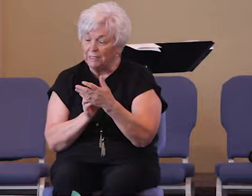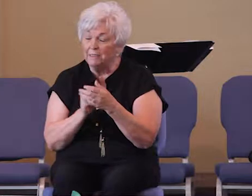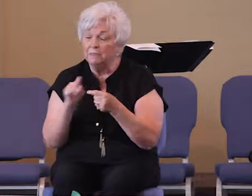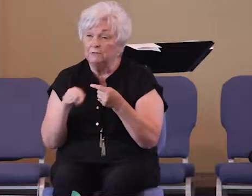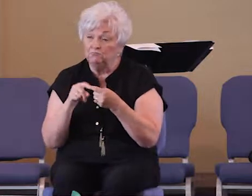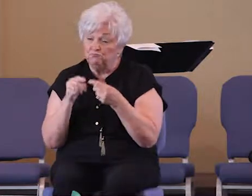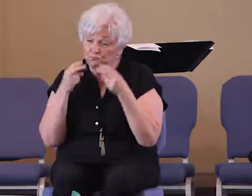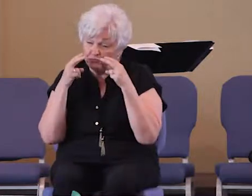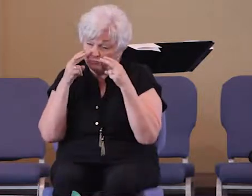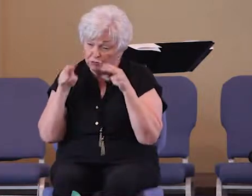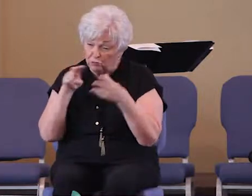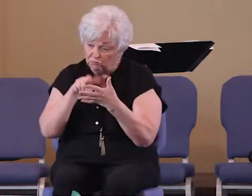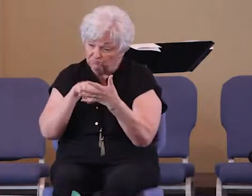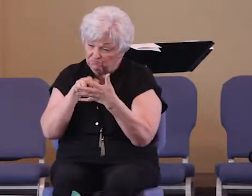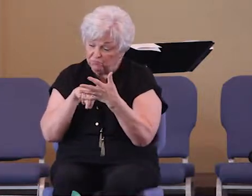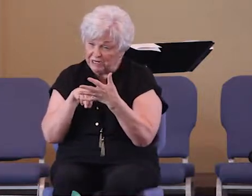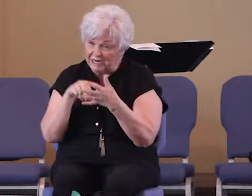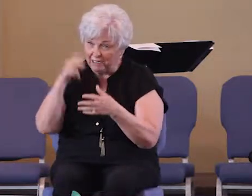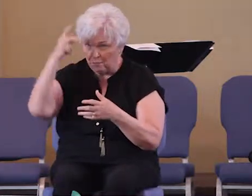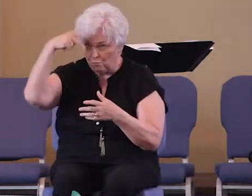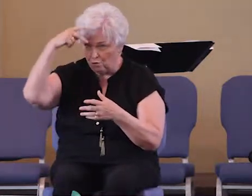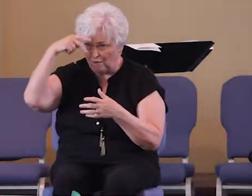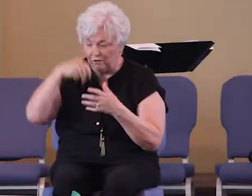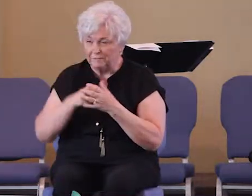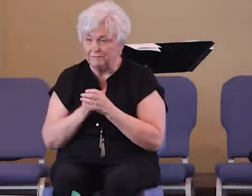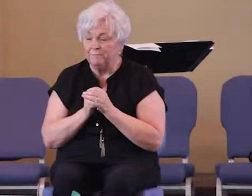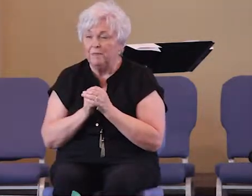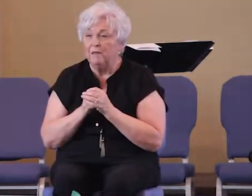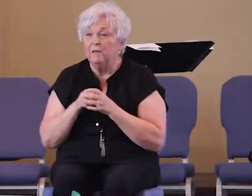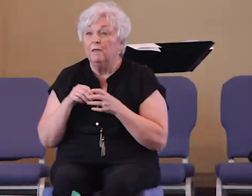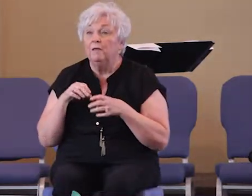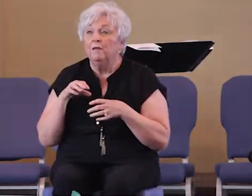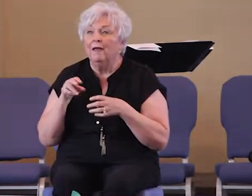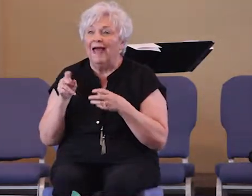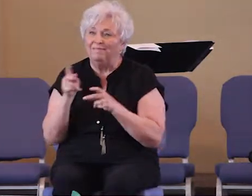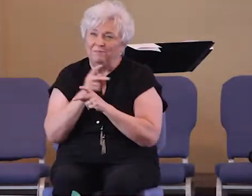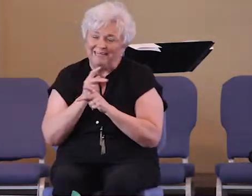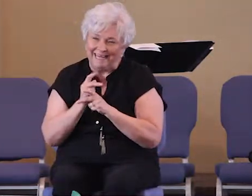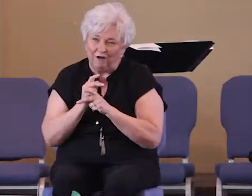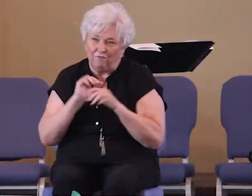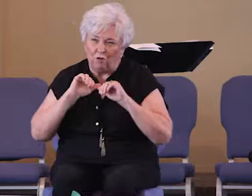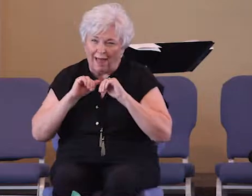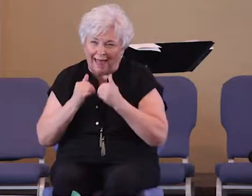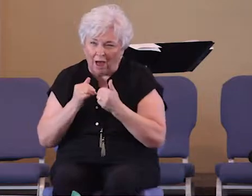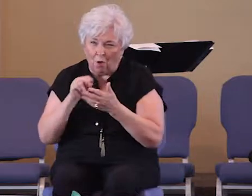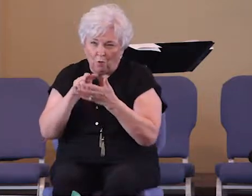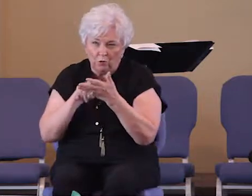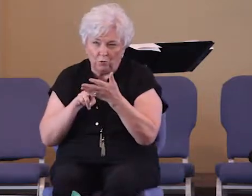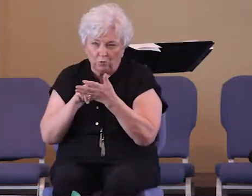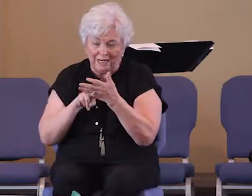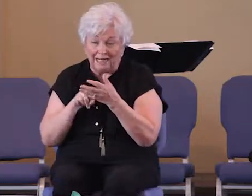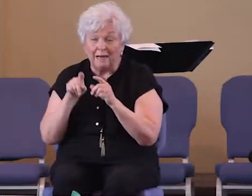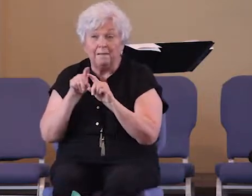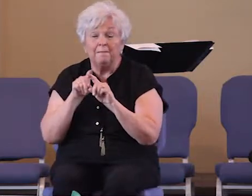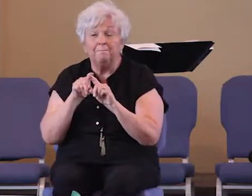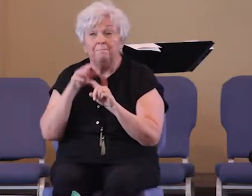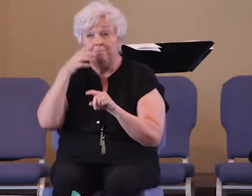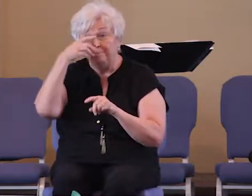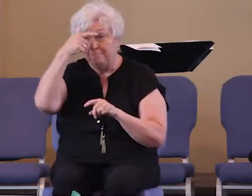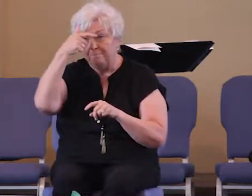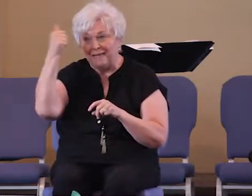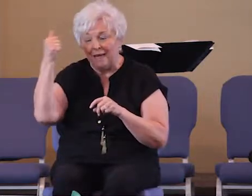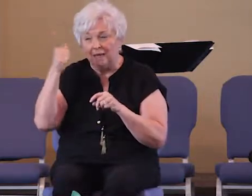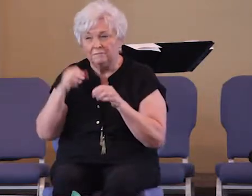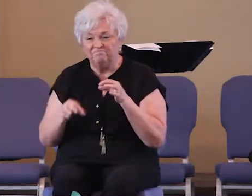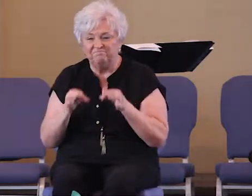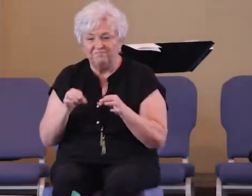of Proverbs, you have to be careful how you read it. Because if you read it like you read